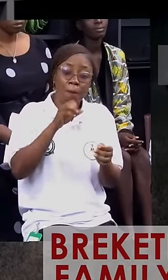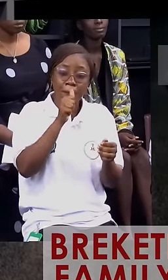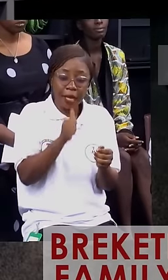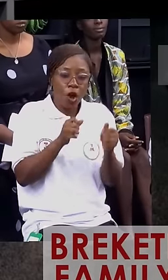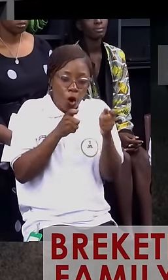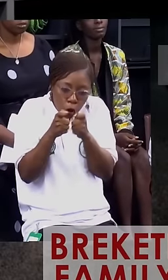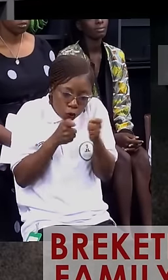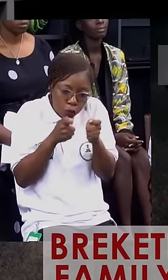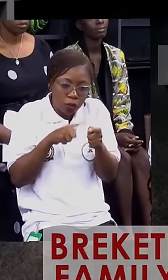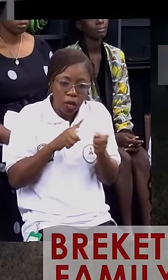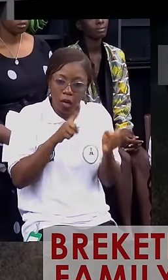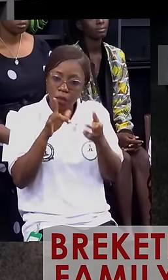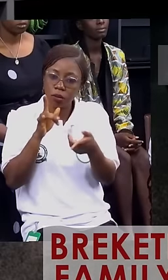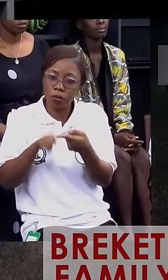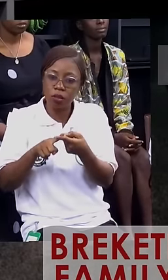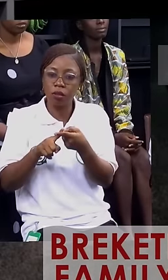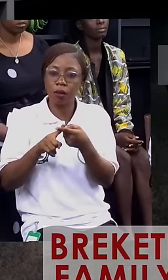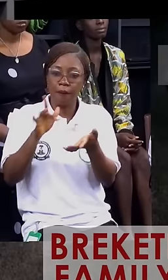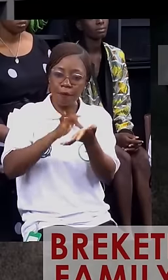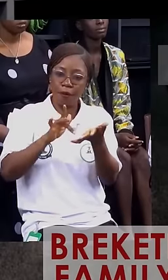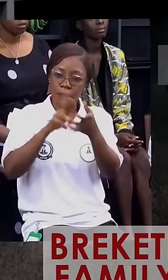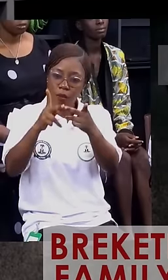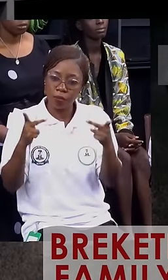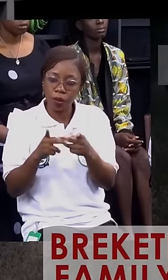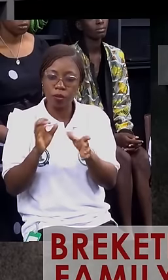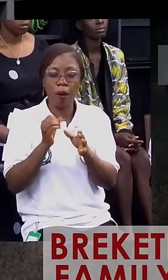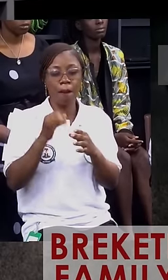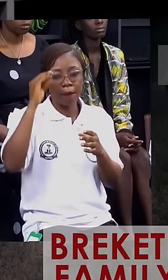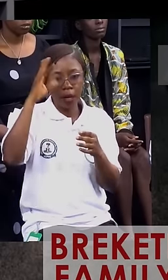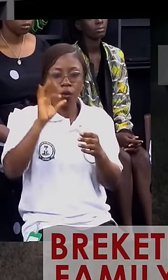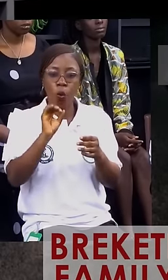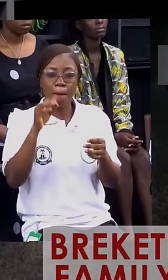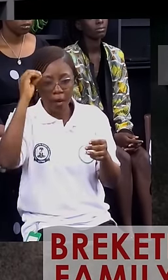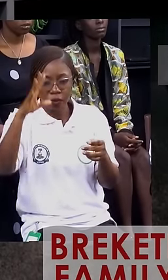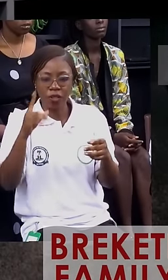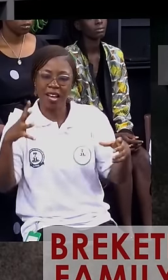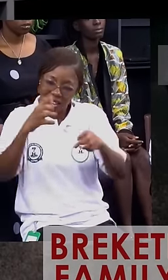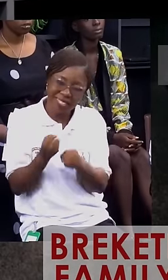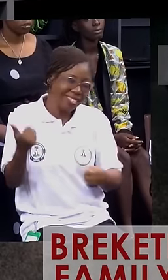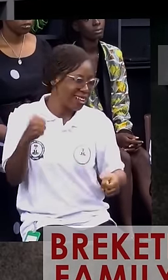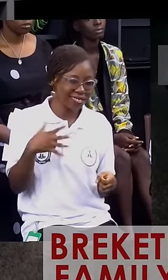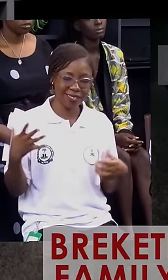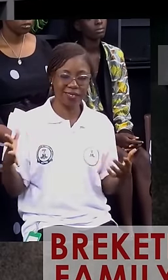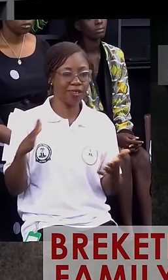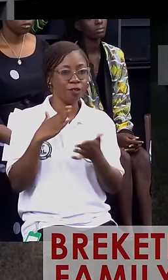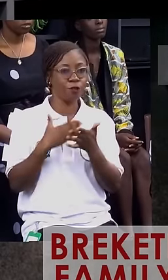you can get to the pharmacy or anybody, man, no man, you can get anything. Some of the patients